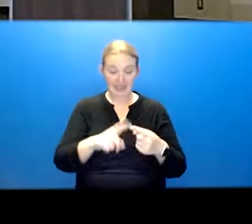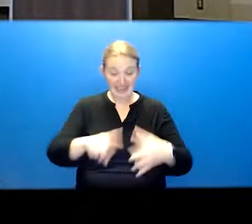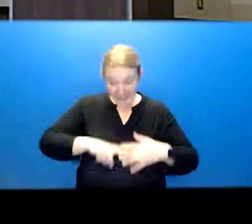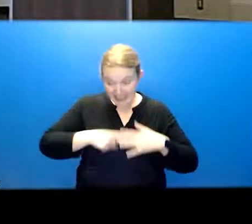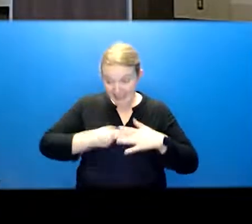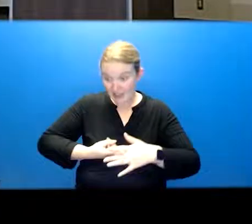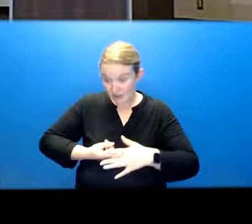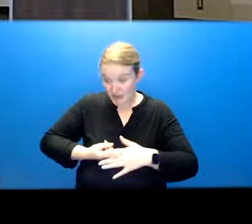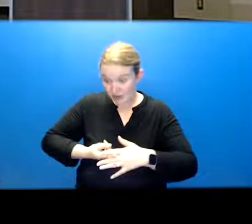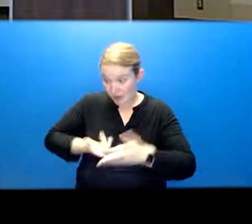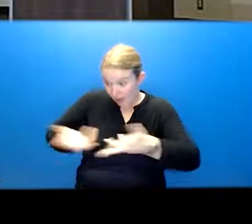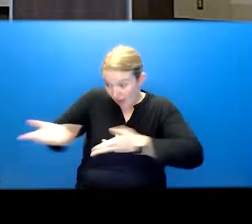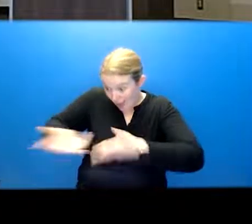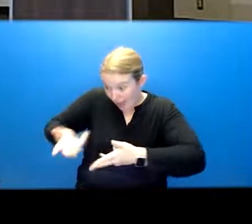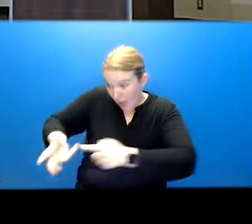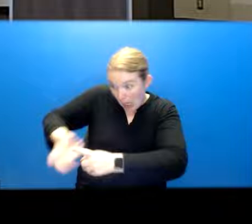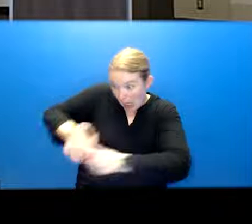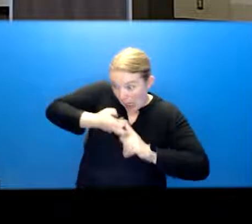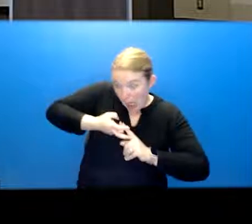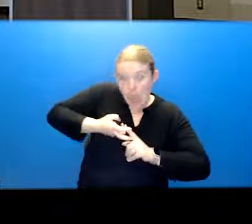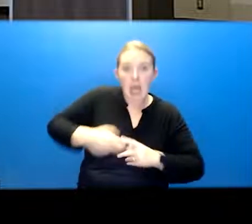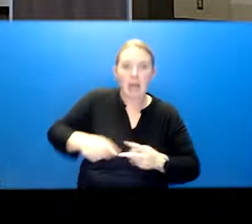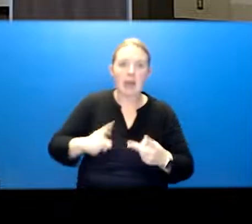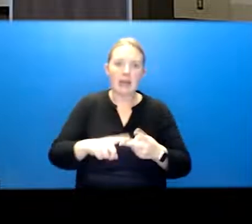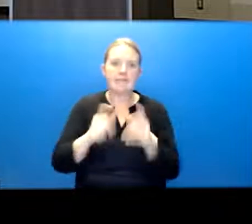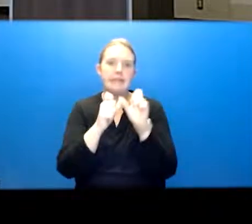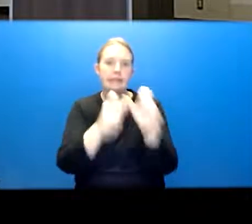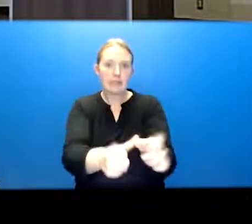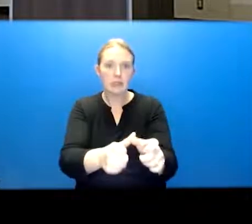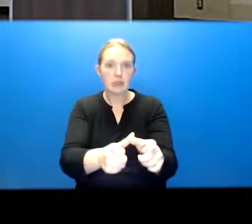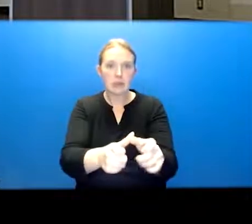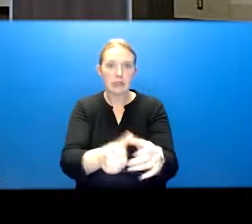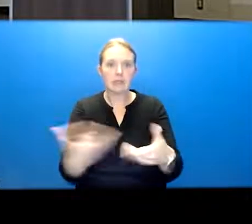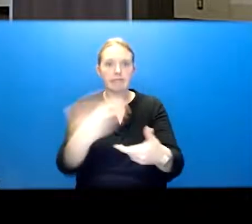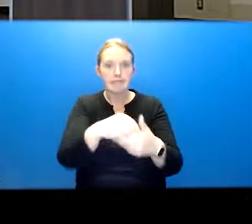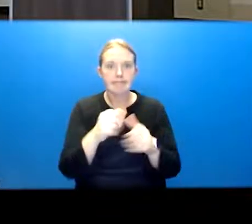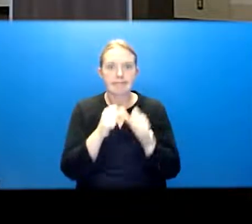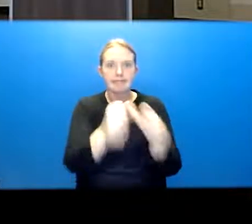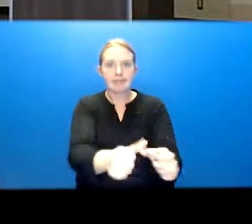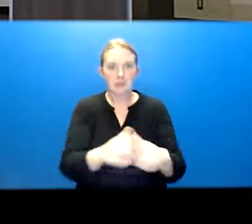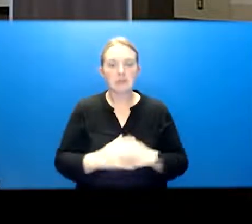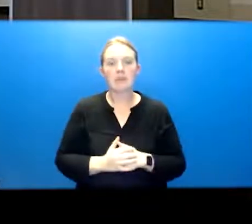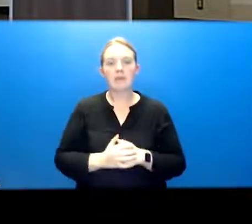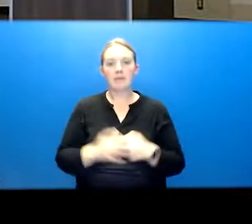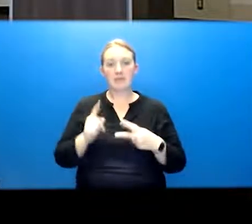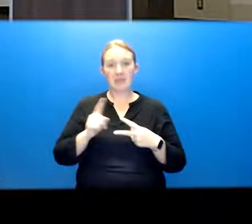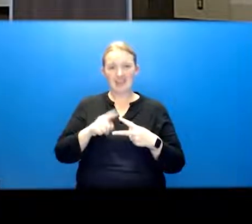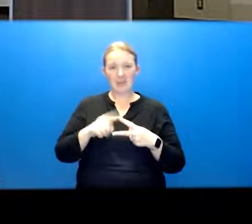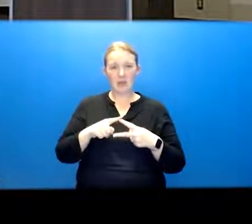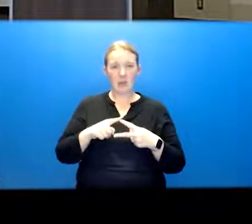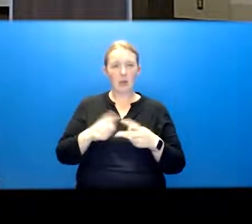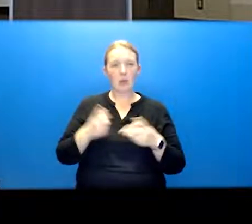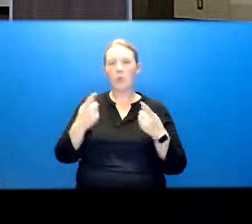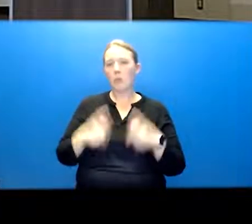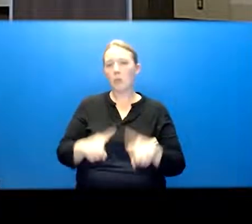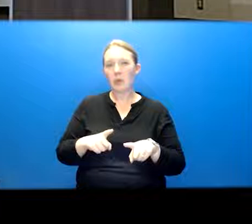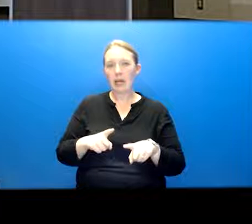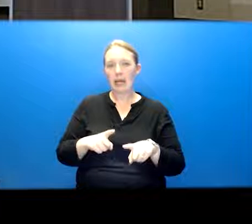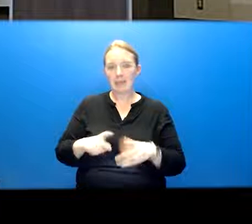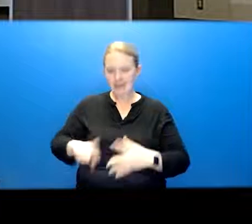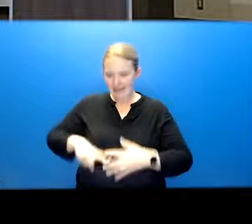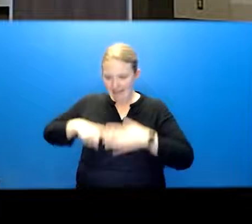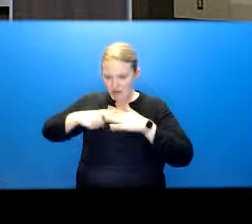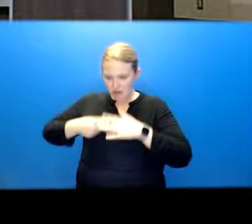and continuous engagement. Initial engagement is where we have to really think about what happens in pathways to care,